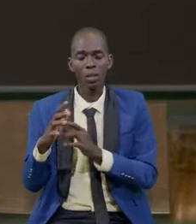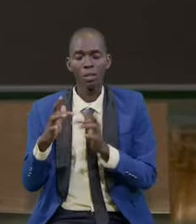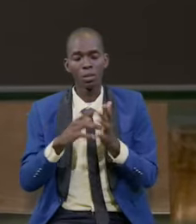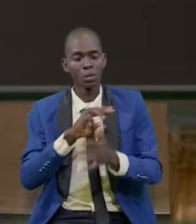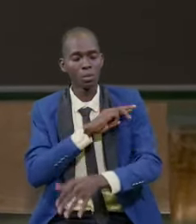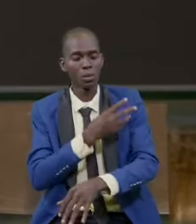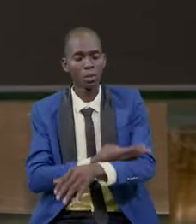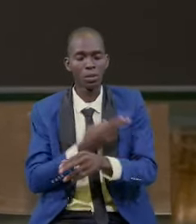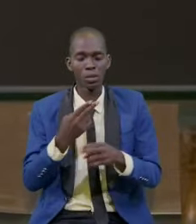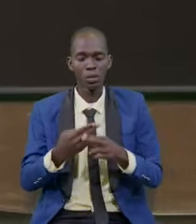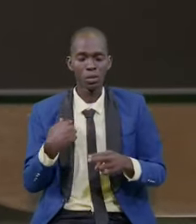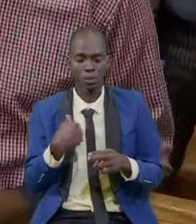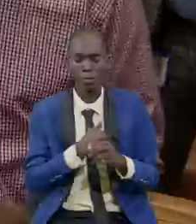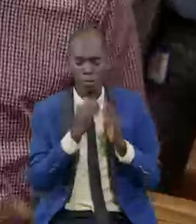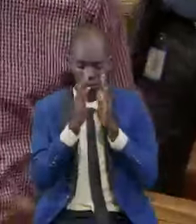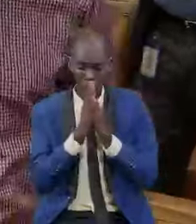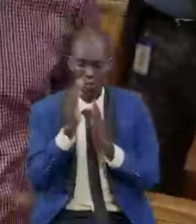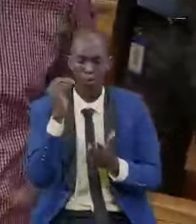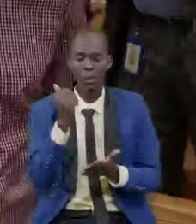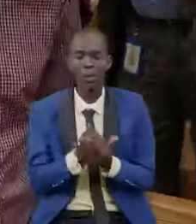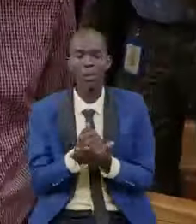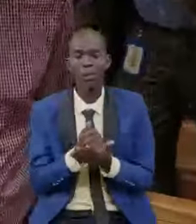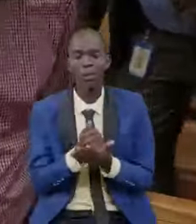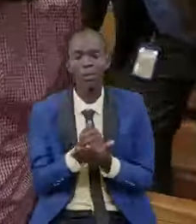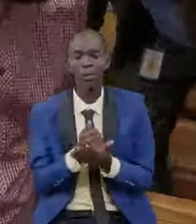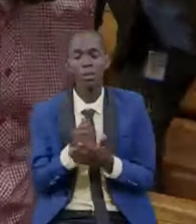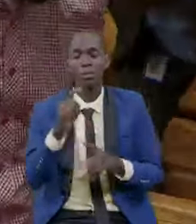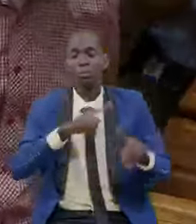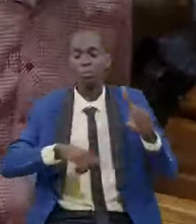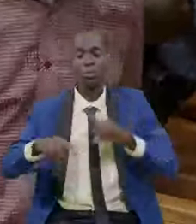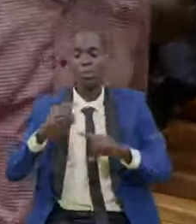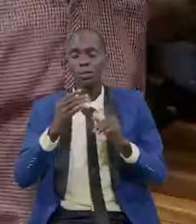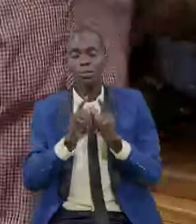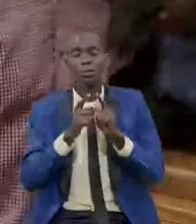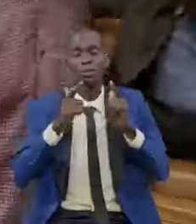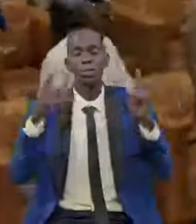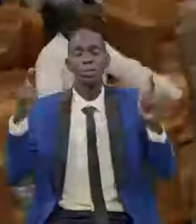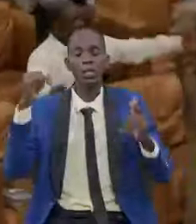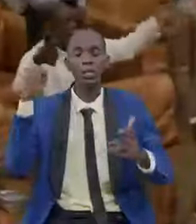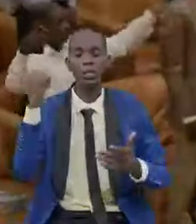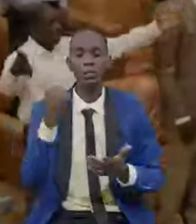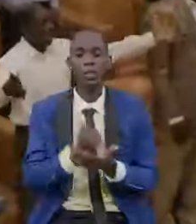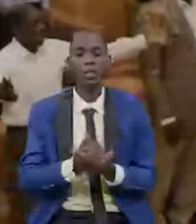mighty name we pray. Amen. A good, good headquarters. Amen. Amen.